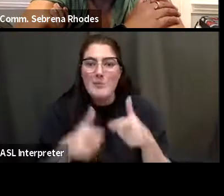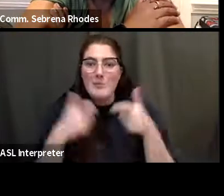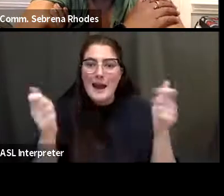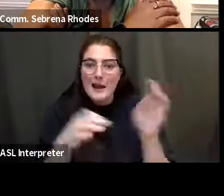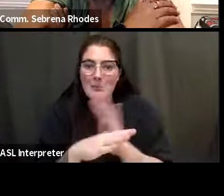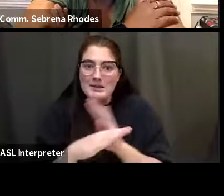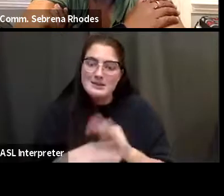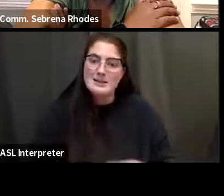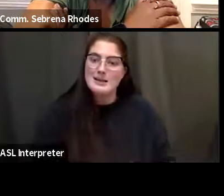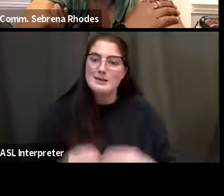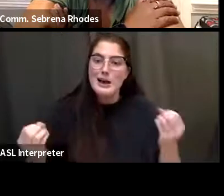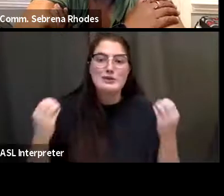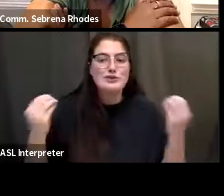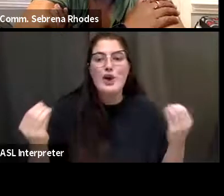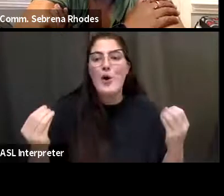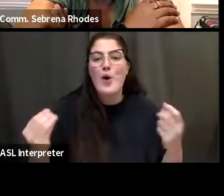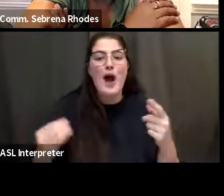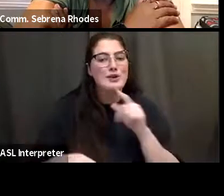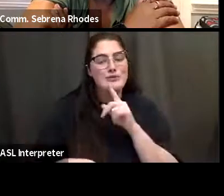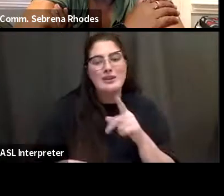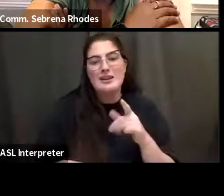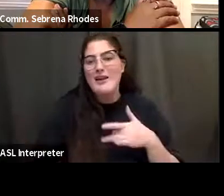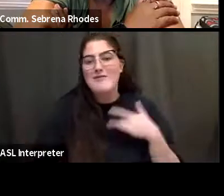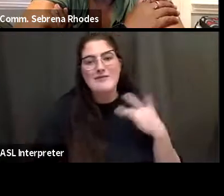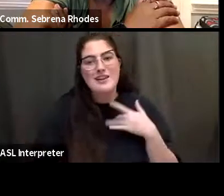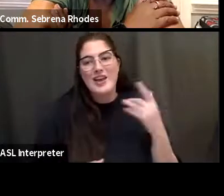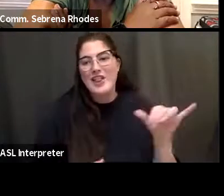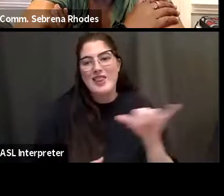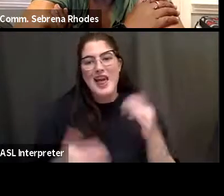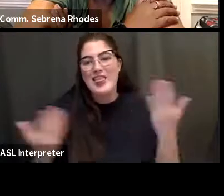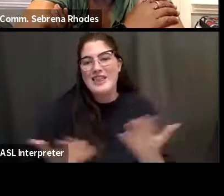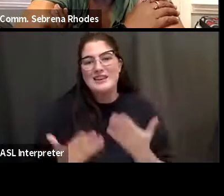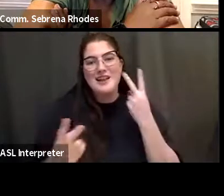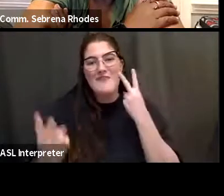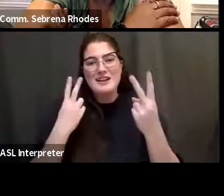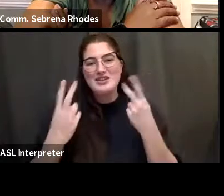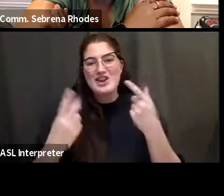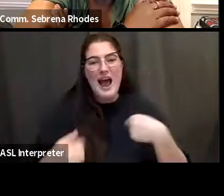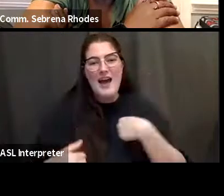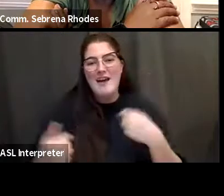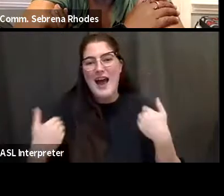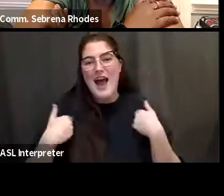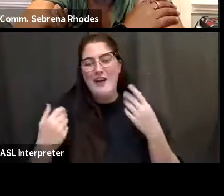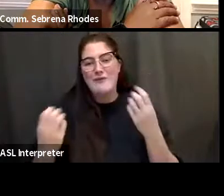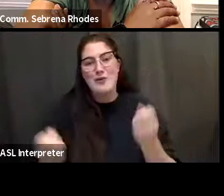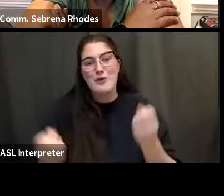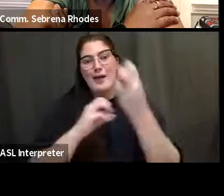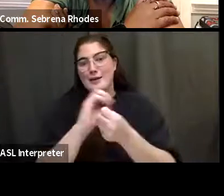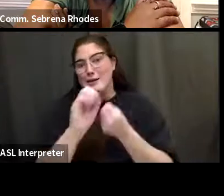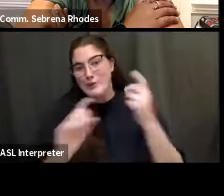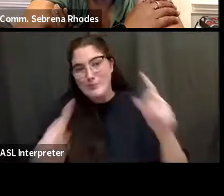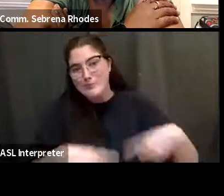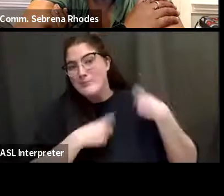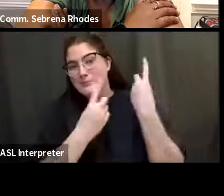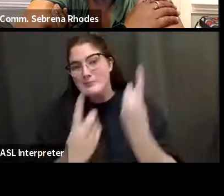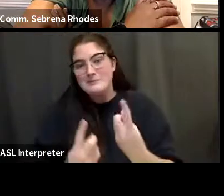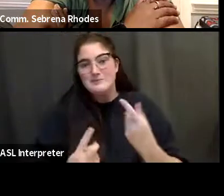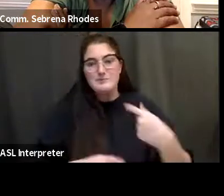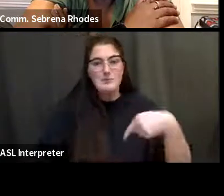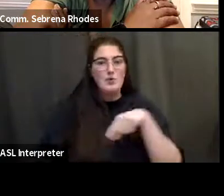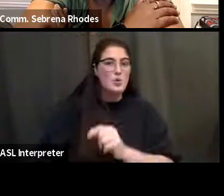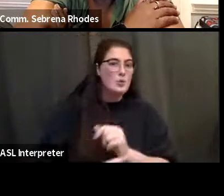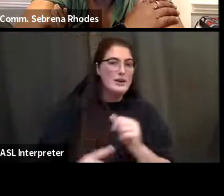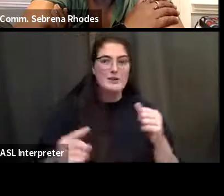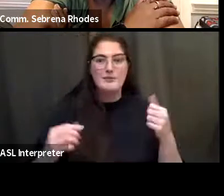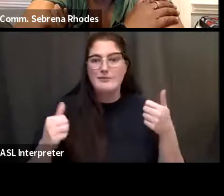So I just feel like this is a vision I've had for many years. We've come at it